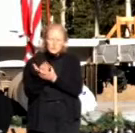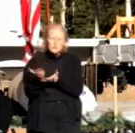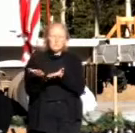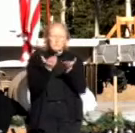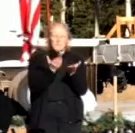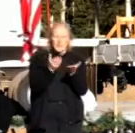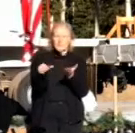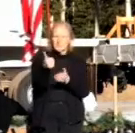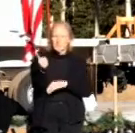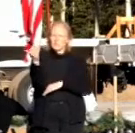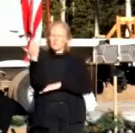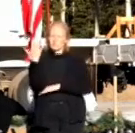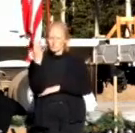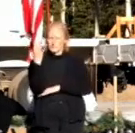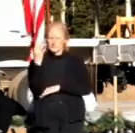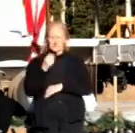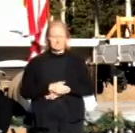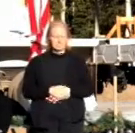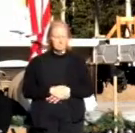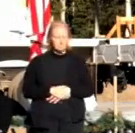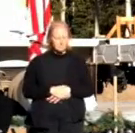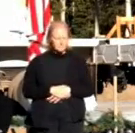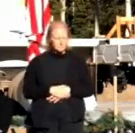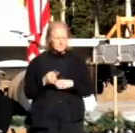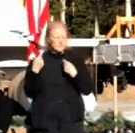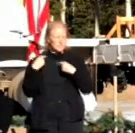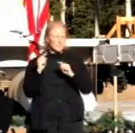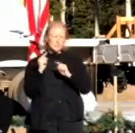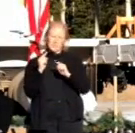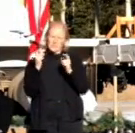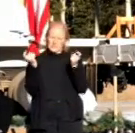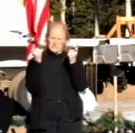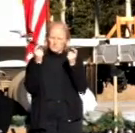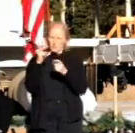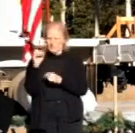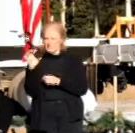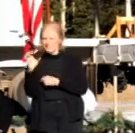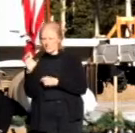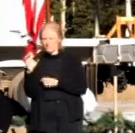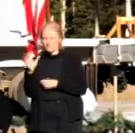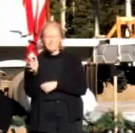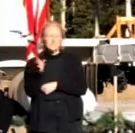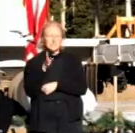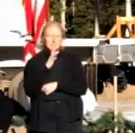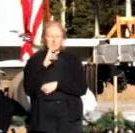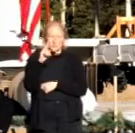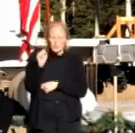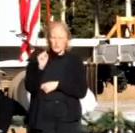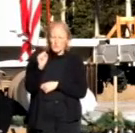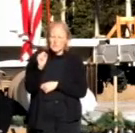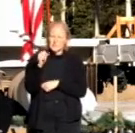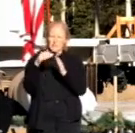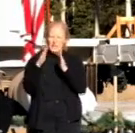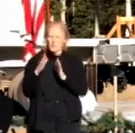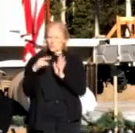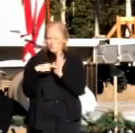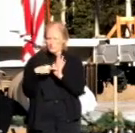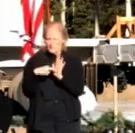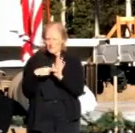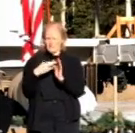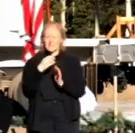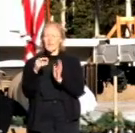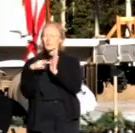companion trees. And then during the public ceremony in December, the Speaker of the U.S. House of Representatives